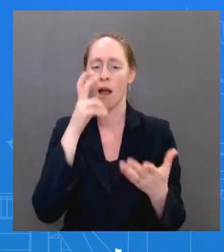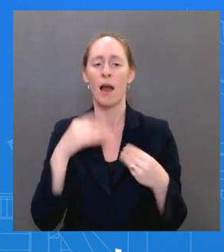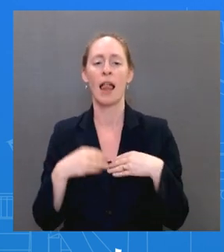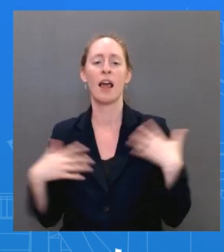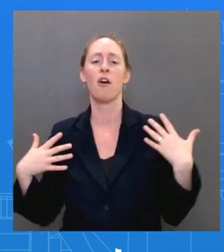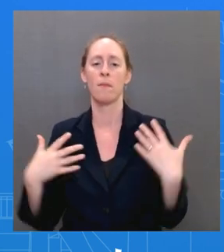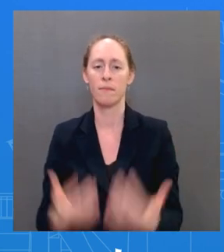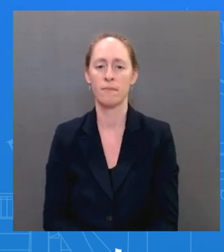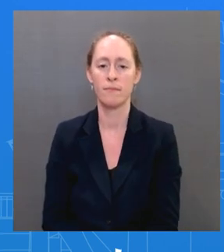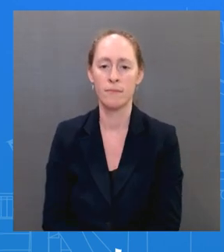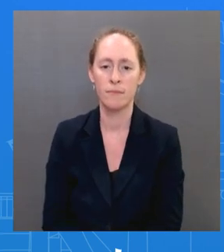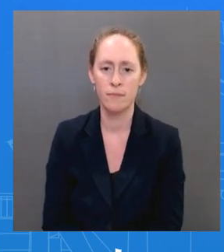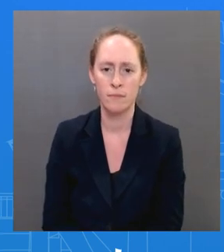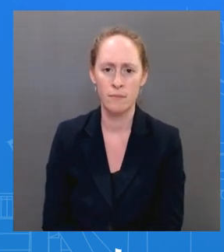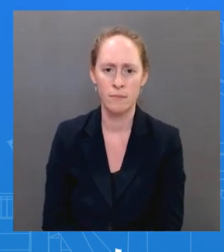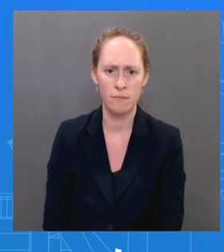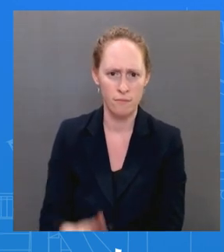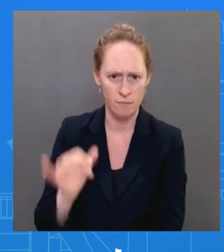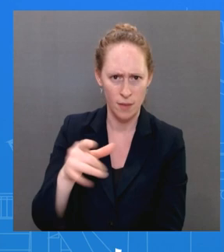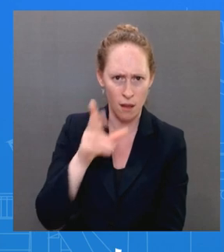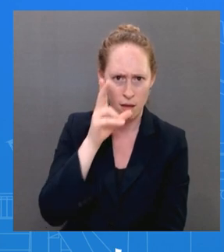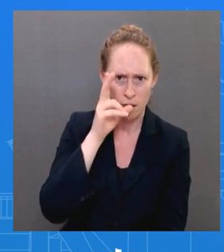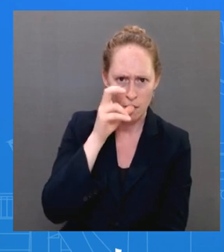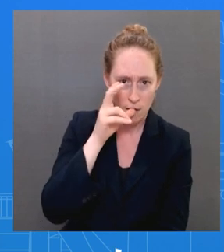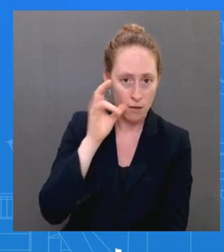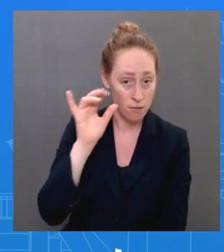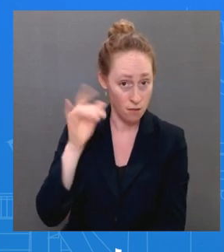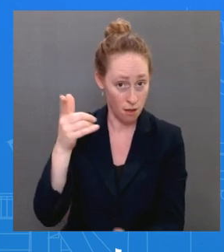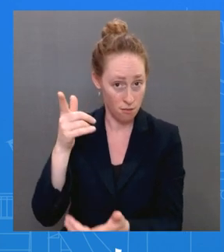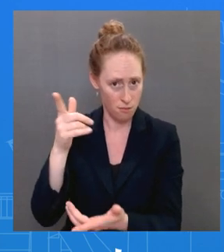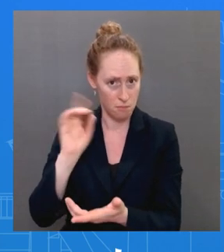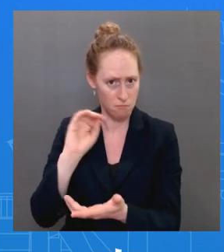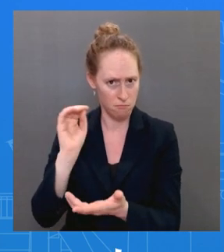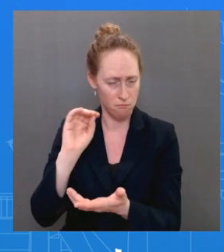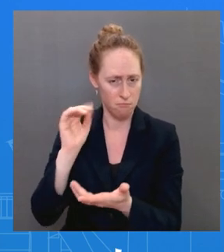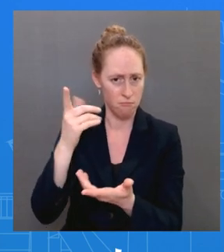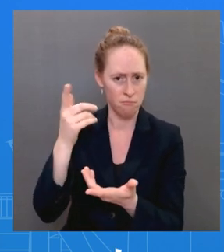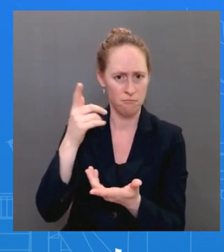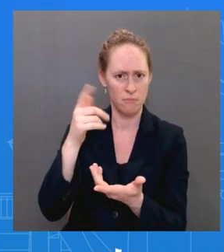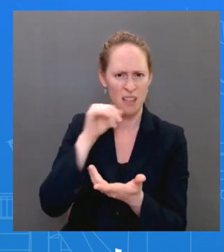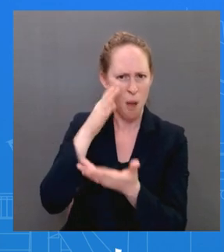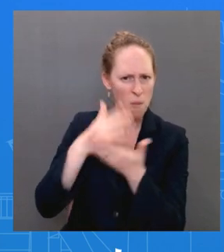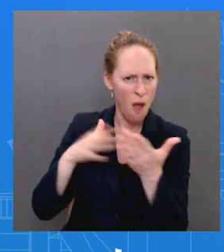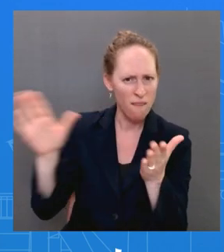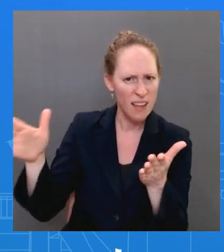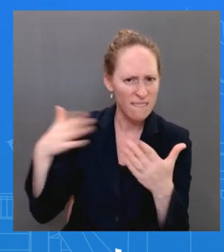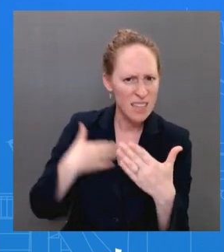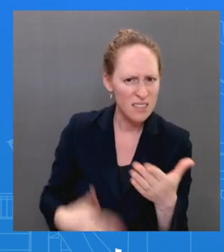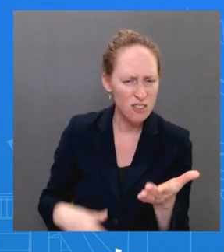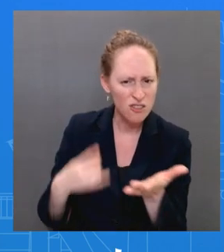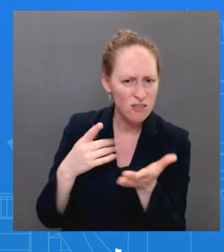right? It's not a regular medicine that he uses, right? He really only uses it intermittently,